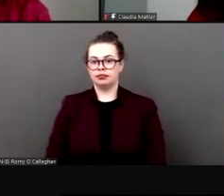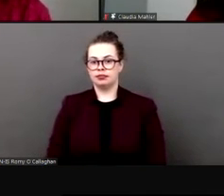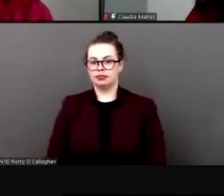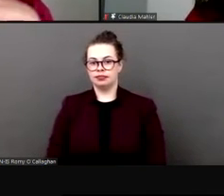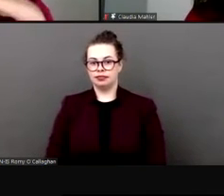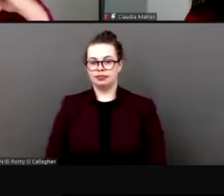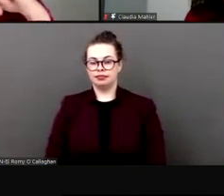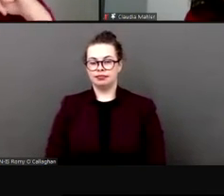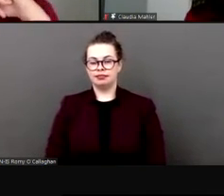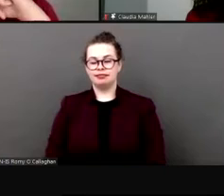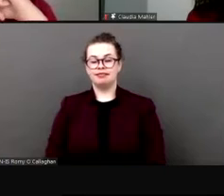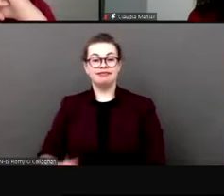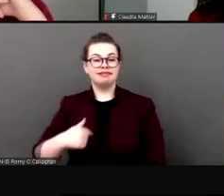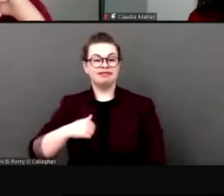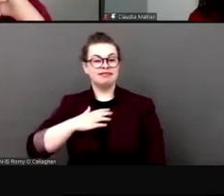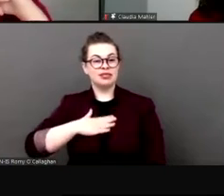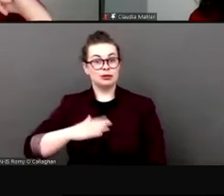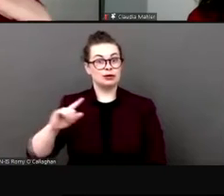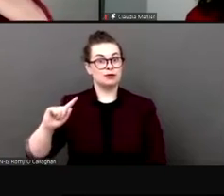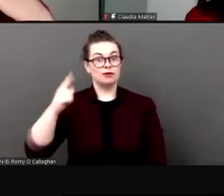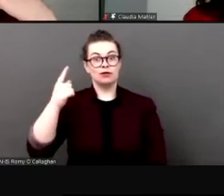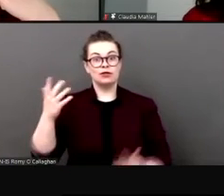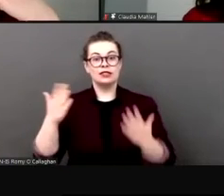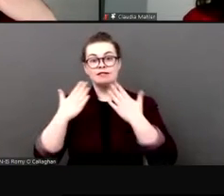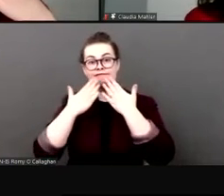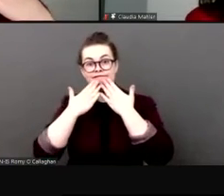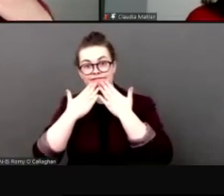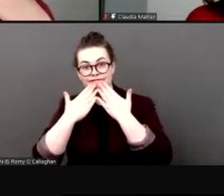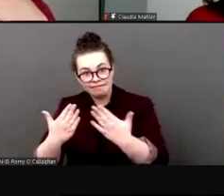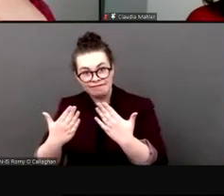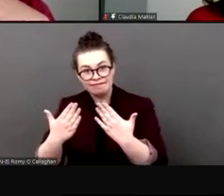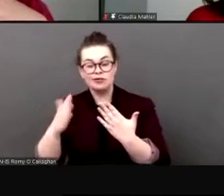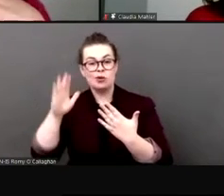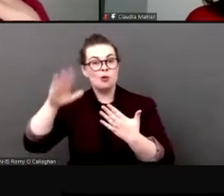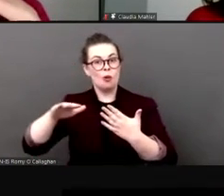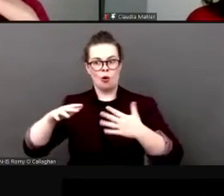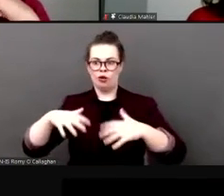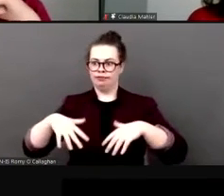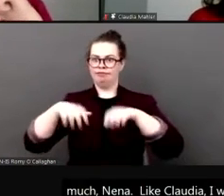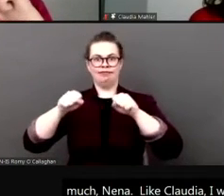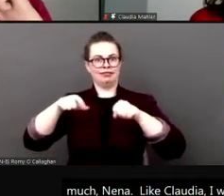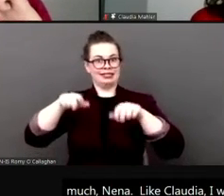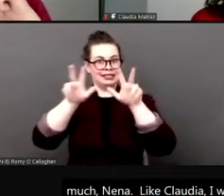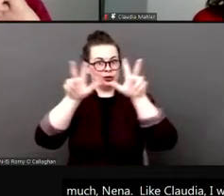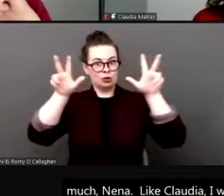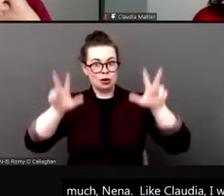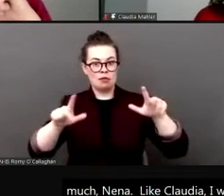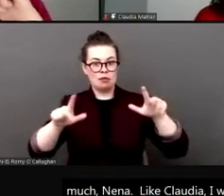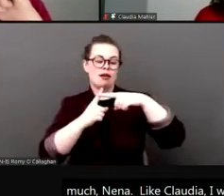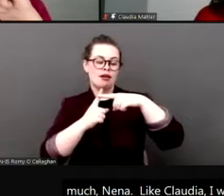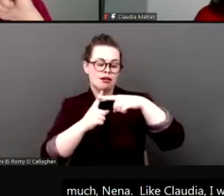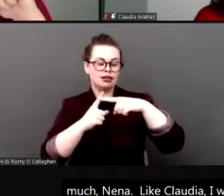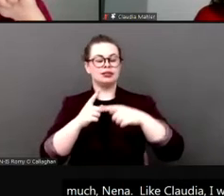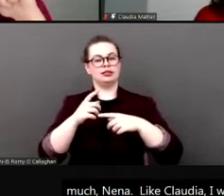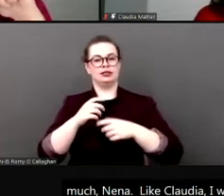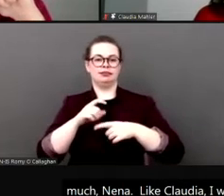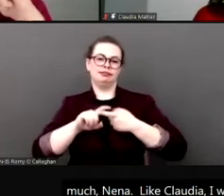the organizers and the permanent representation of Austria for putting on this really interesting space